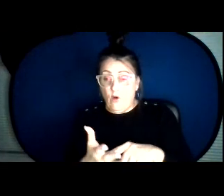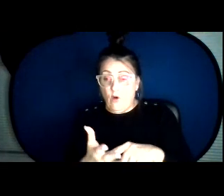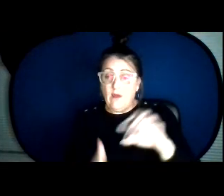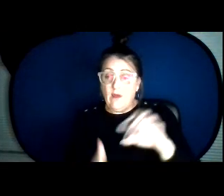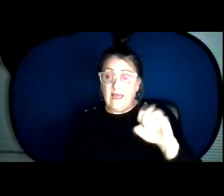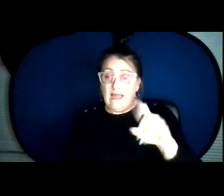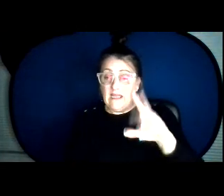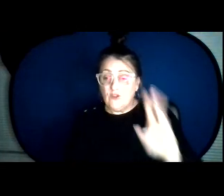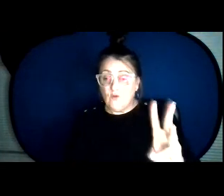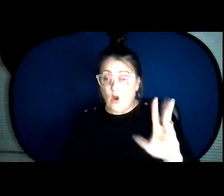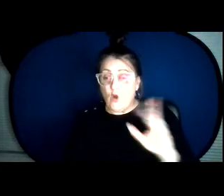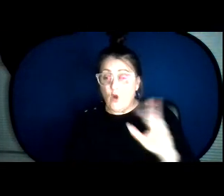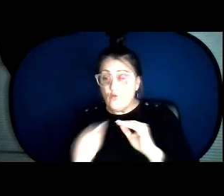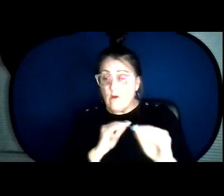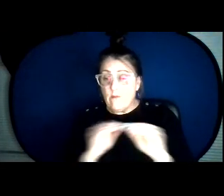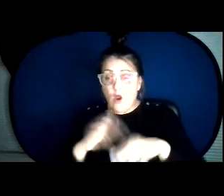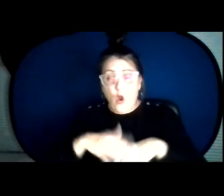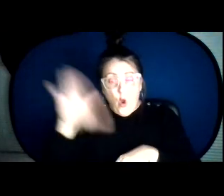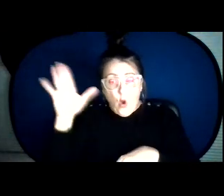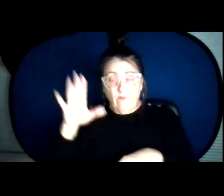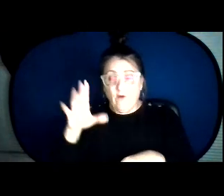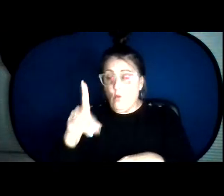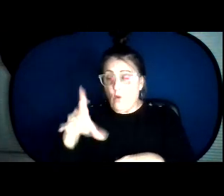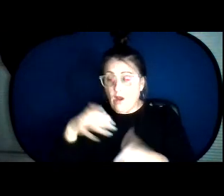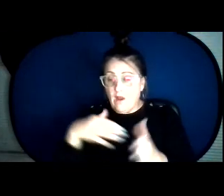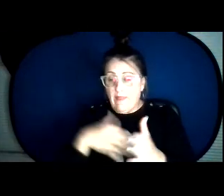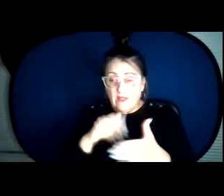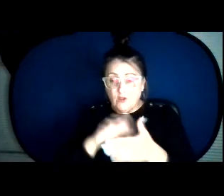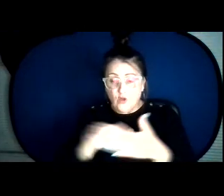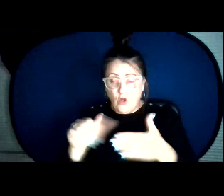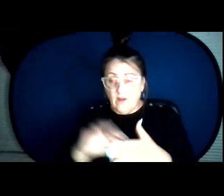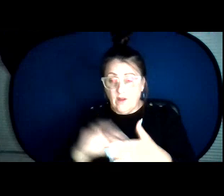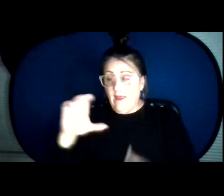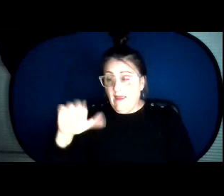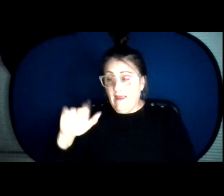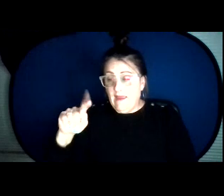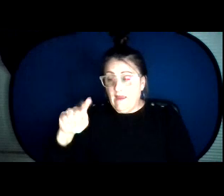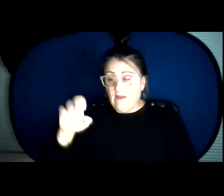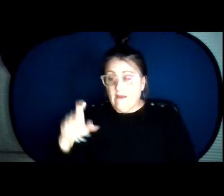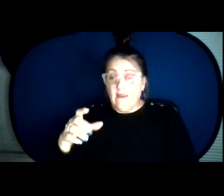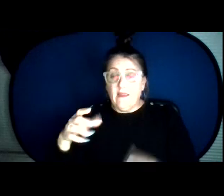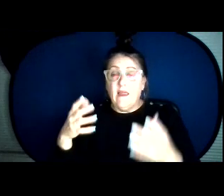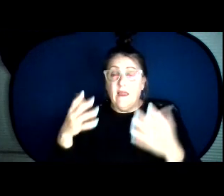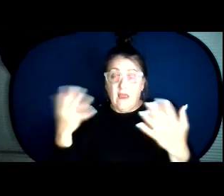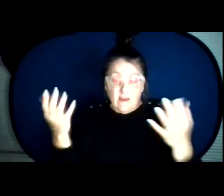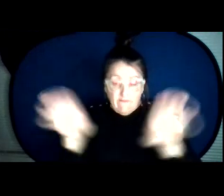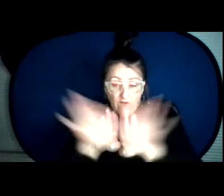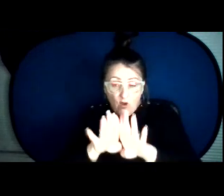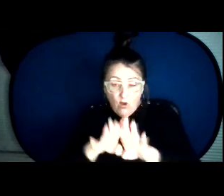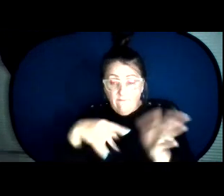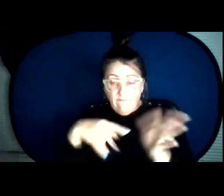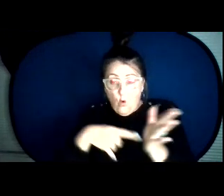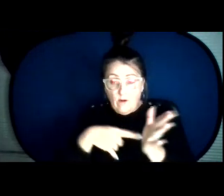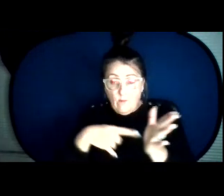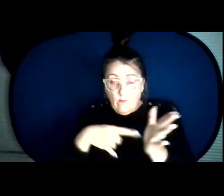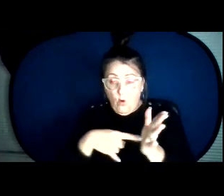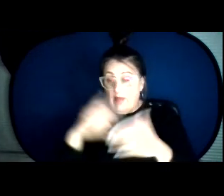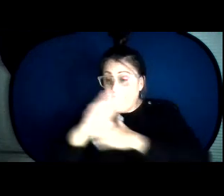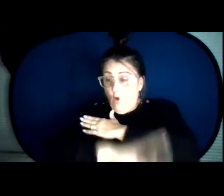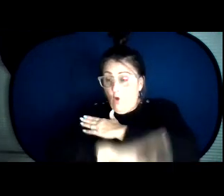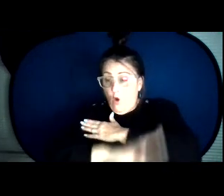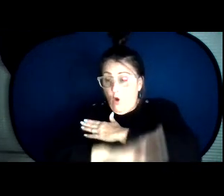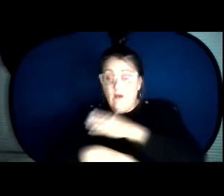average repair cost exceeding $100,000. Caltrans is preparing to close on 3 affordable transactions this fall, a process that has